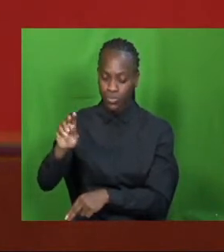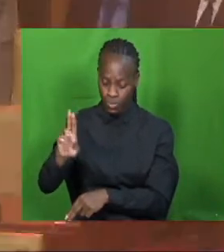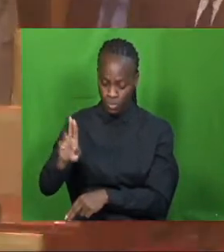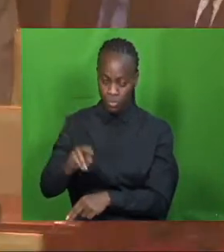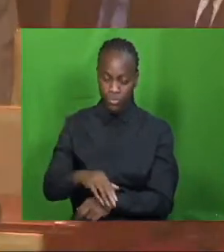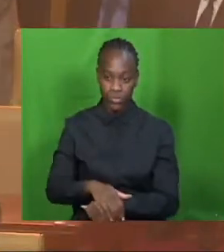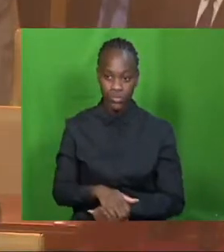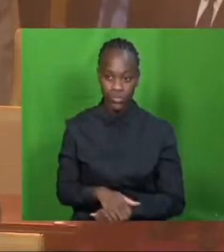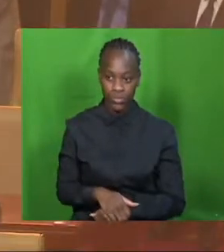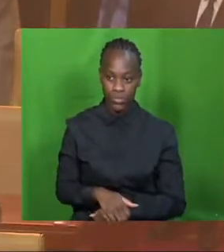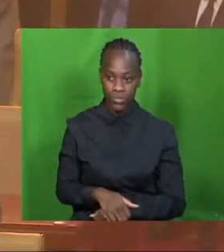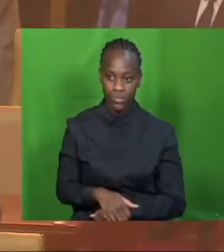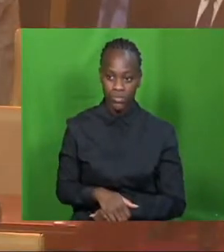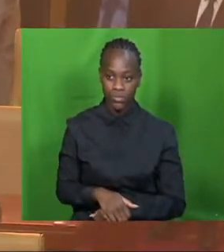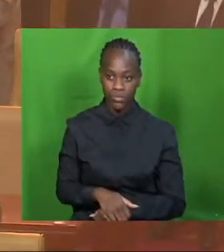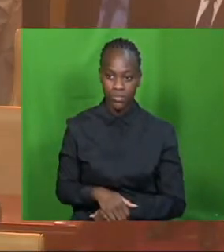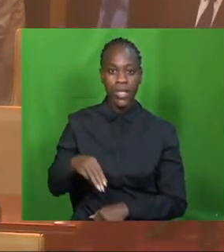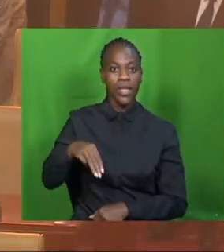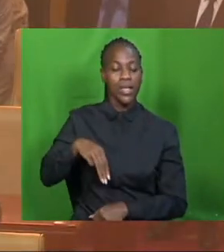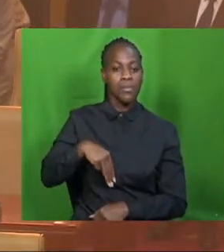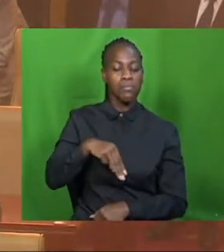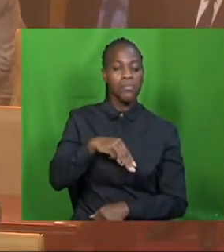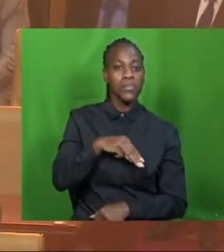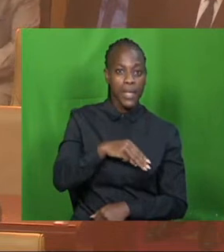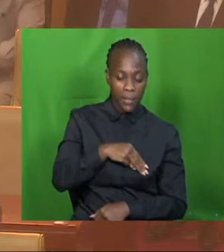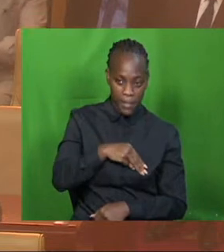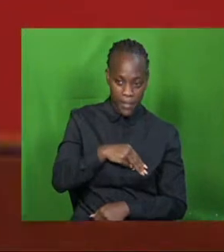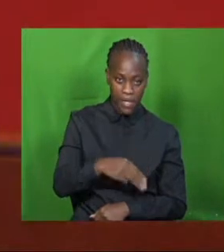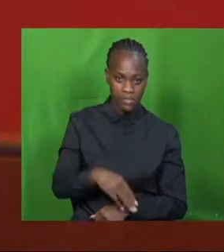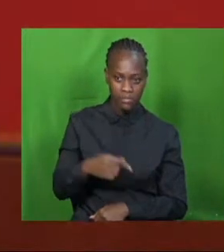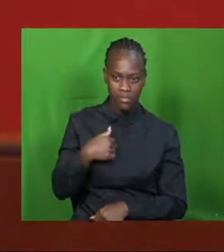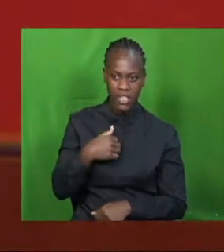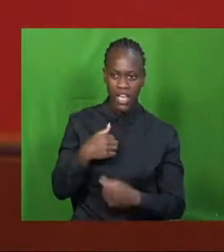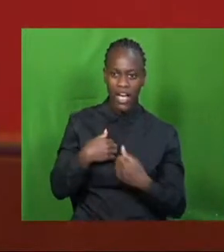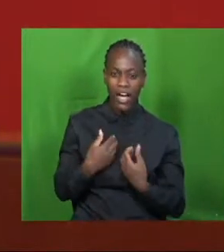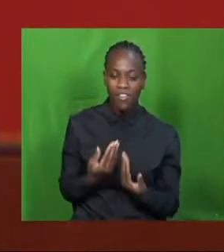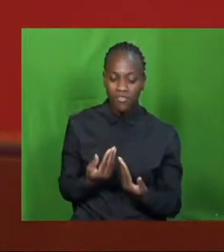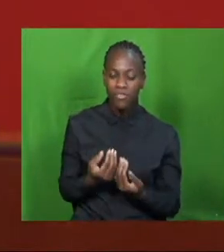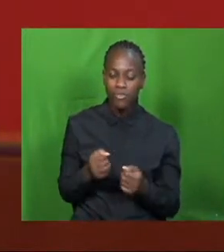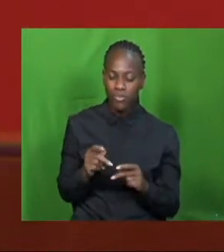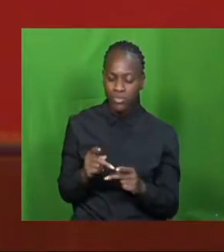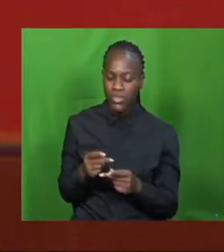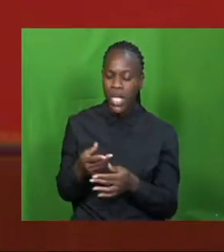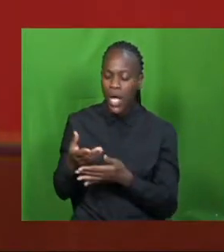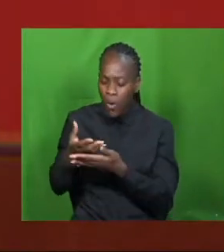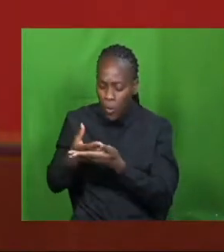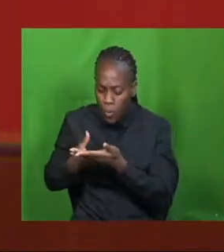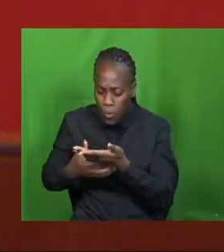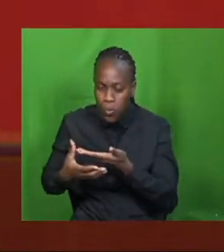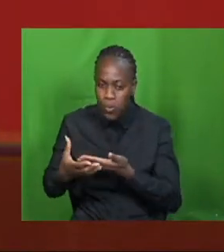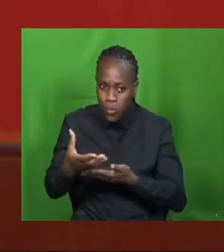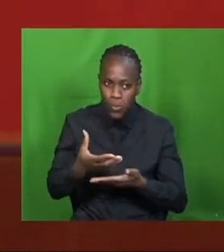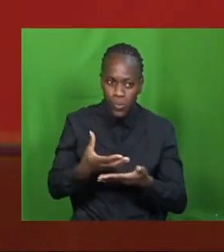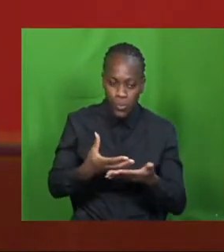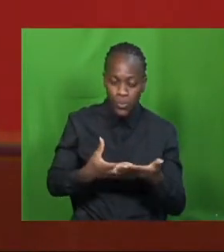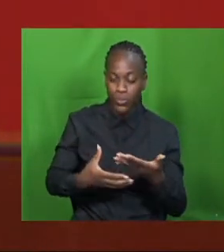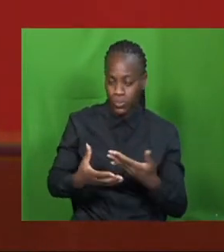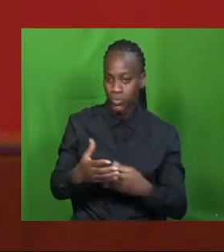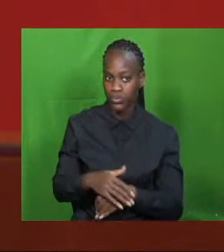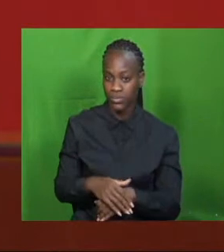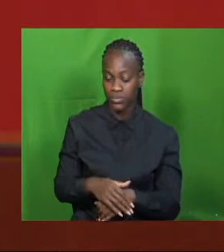motion was filed on behalf of Africa by your own colleague, the person that you succeeded